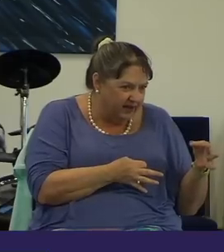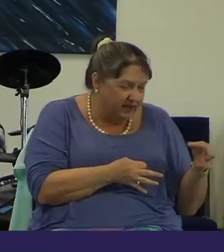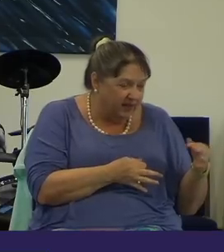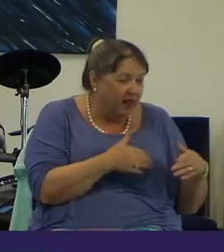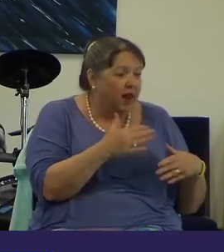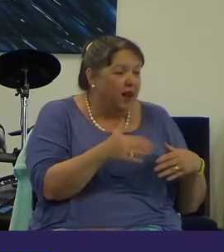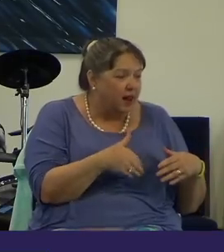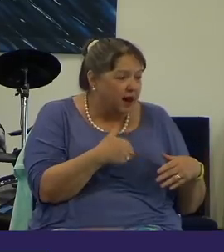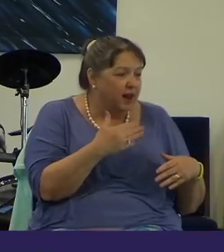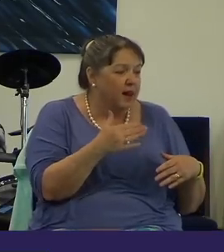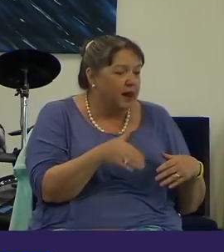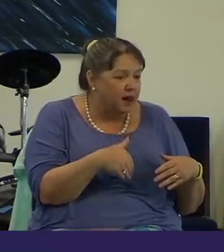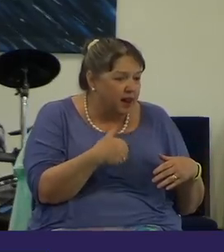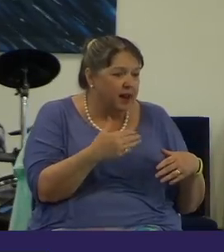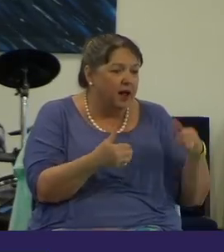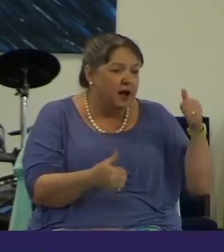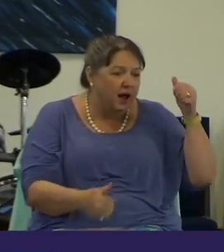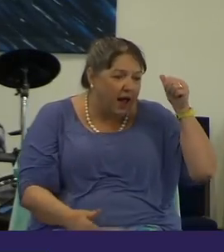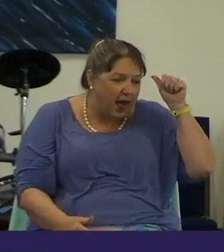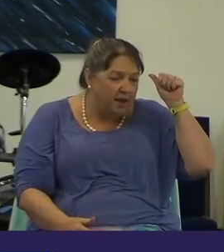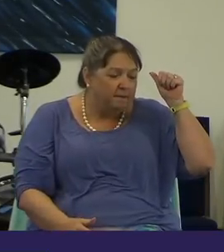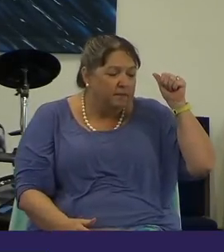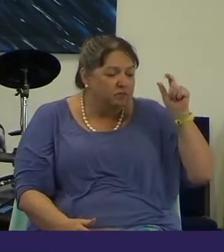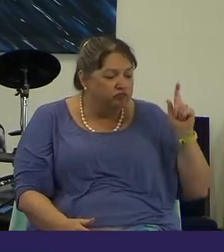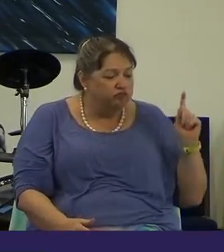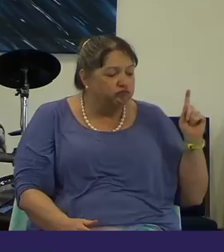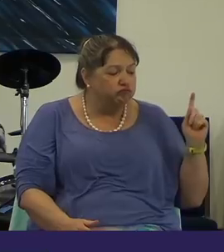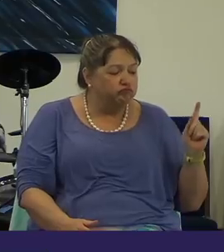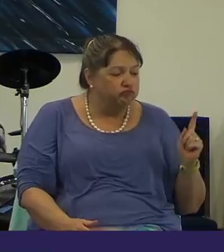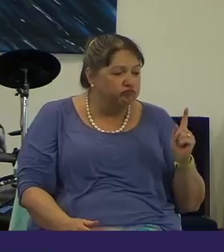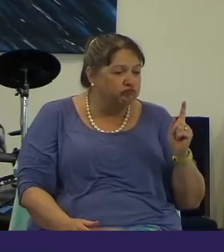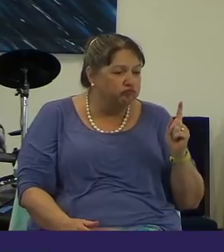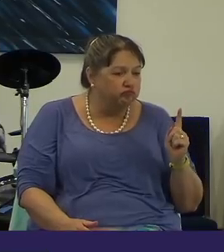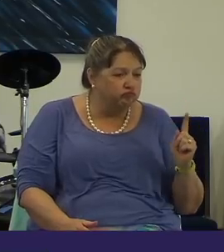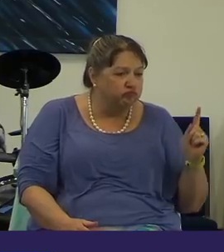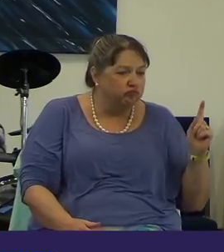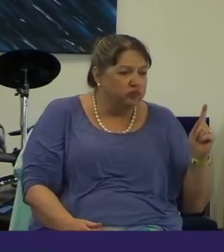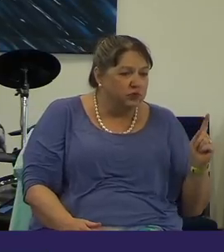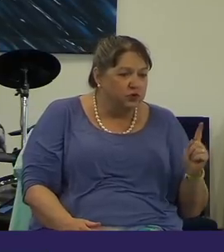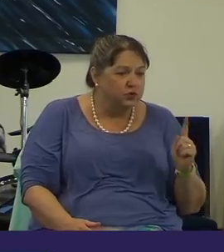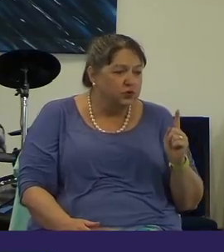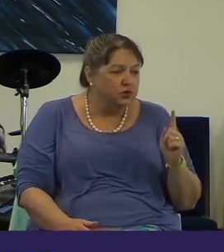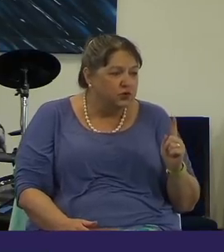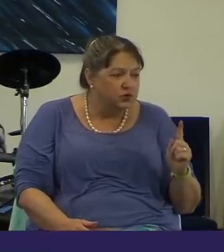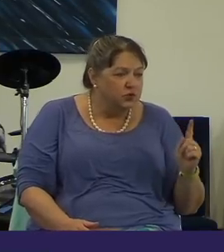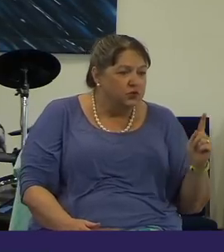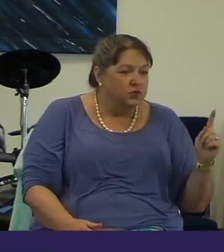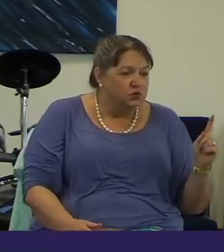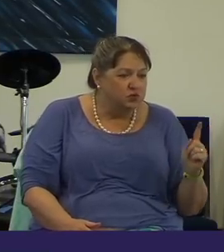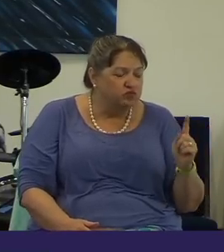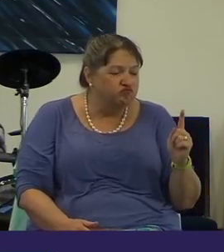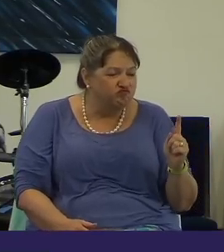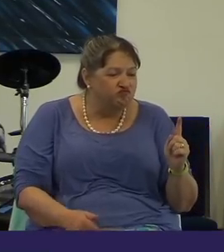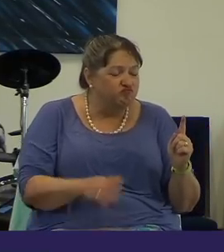he comes into the garden with disobedience in his mind. He comes in with a word of suggestion, but